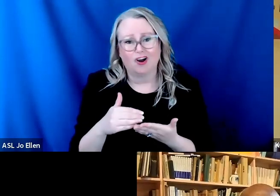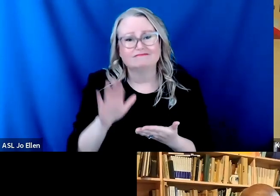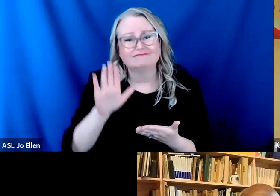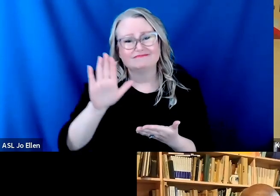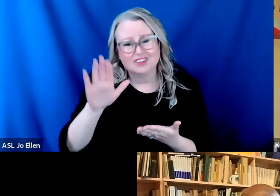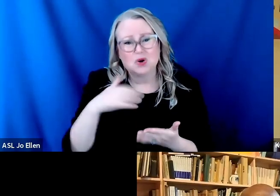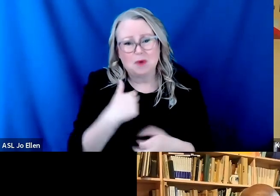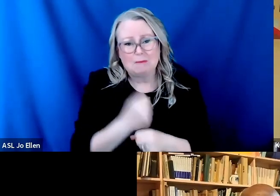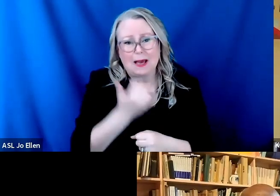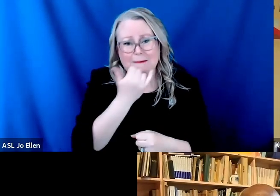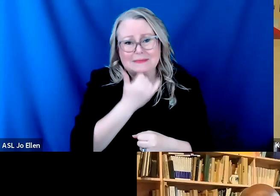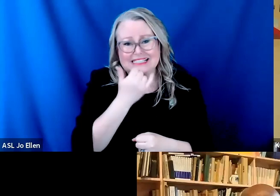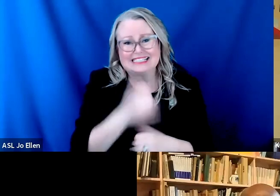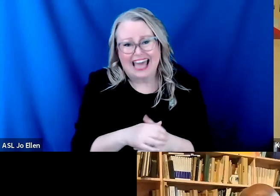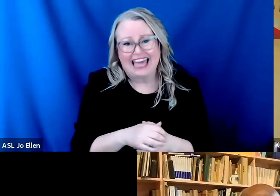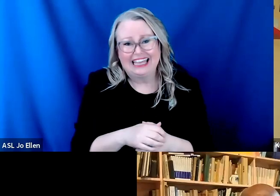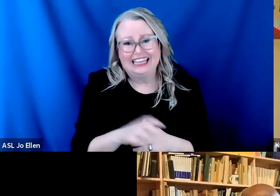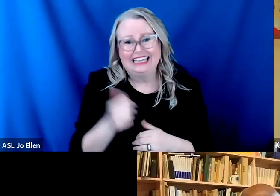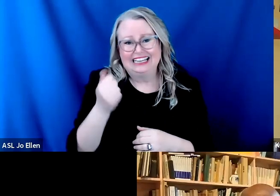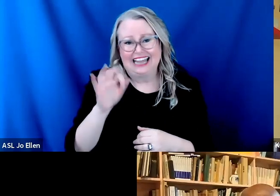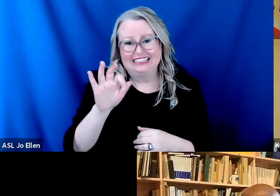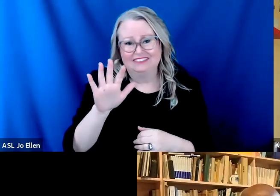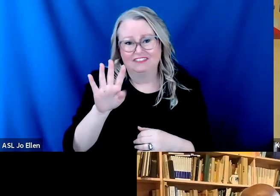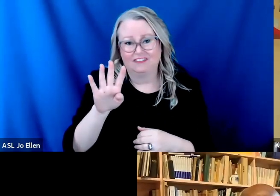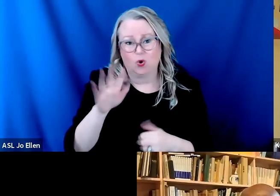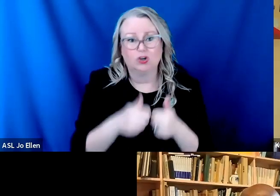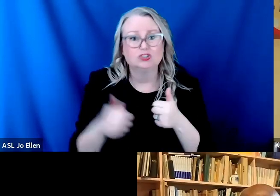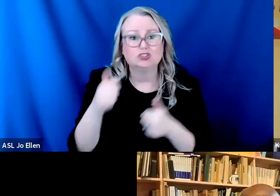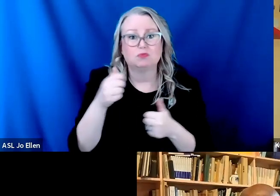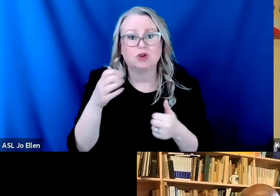in 54 with the Supreme Court decision.